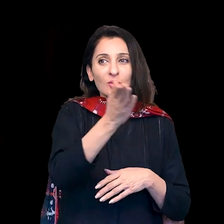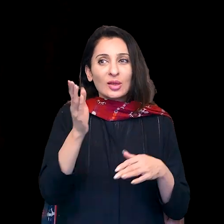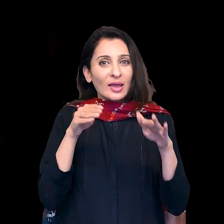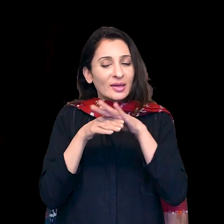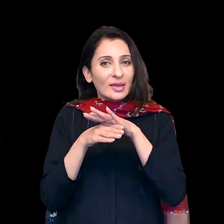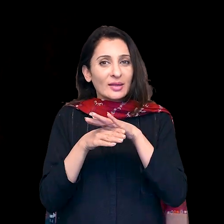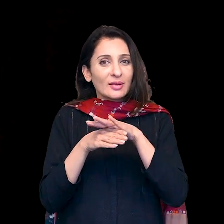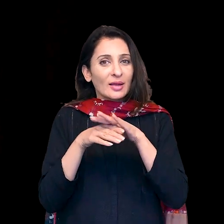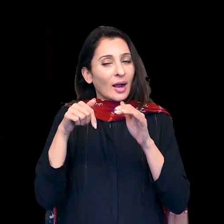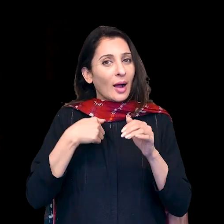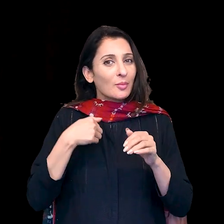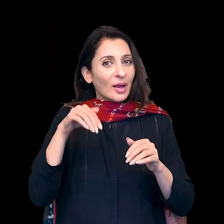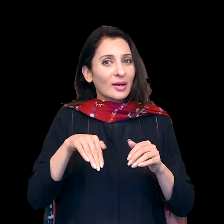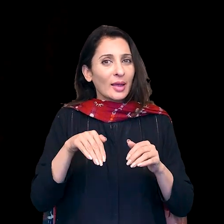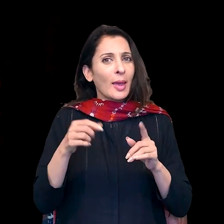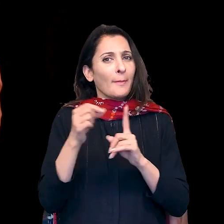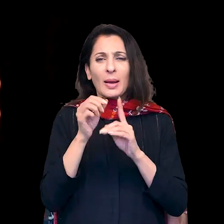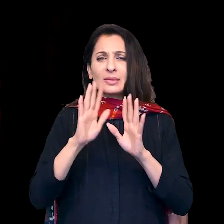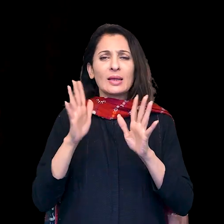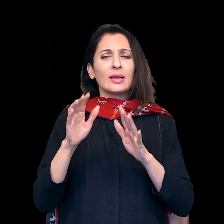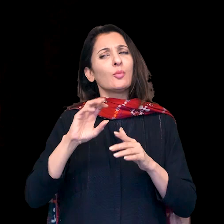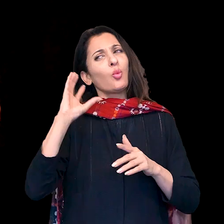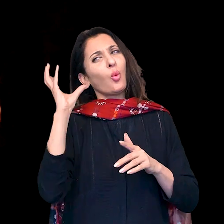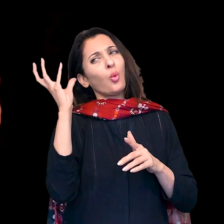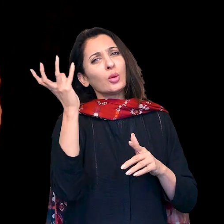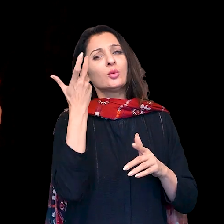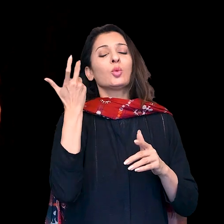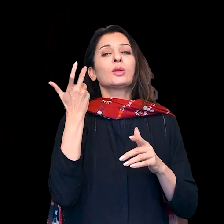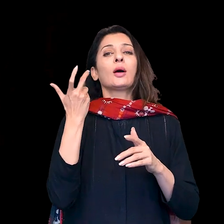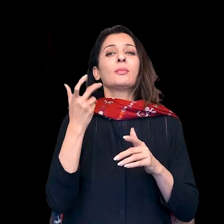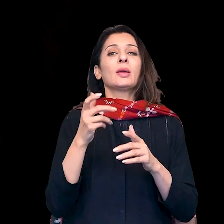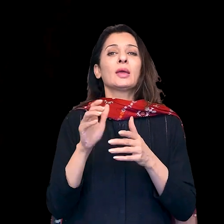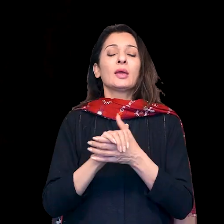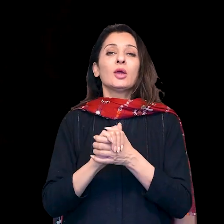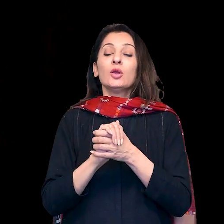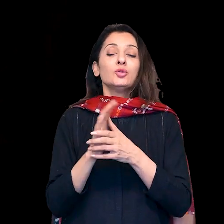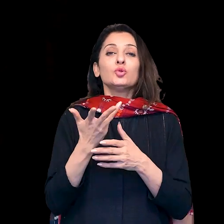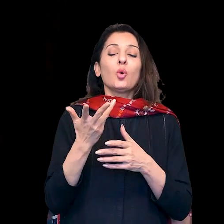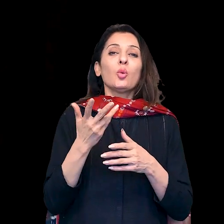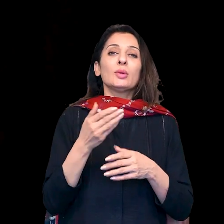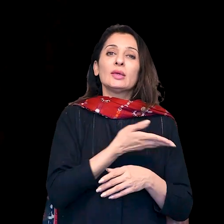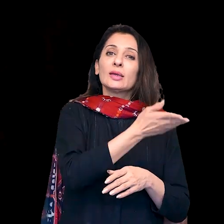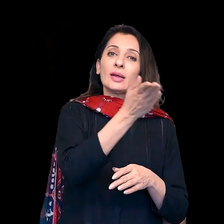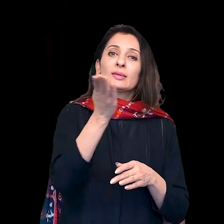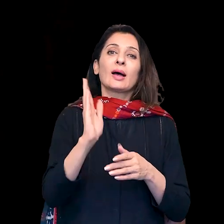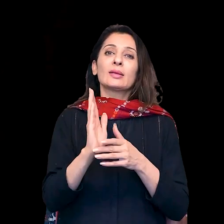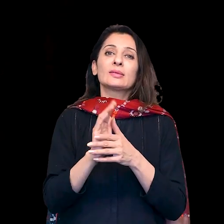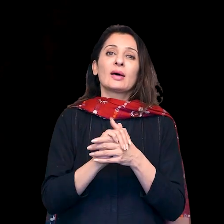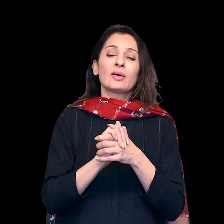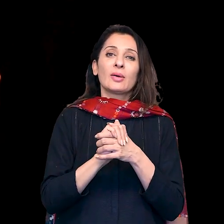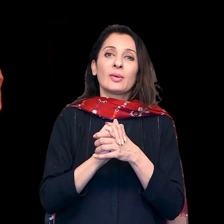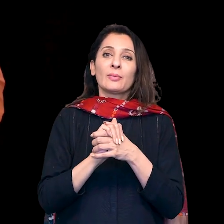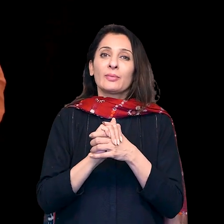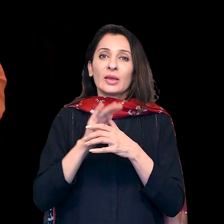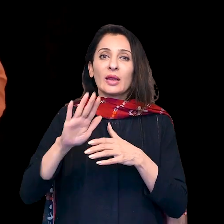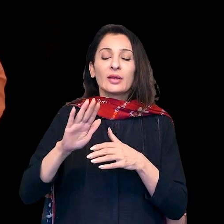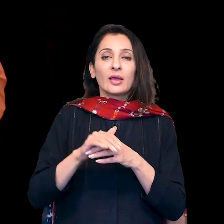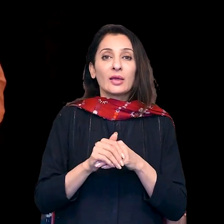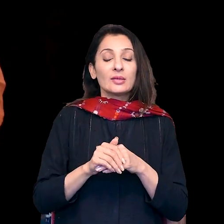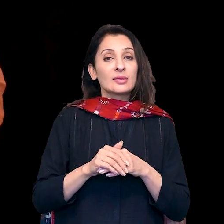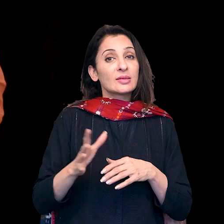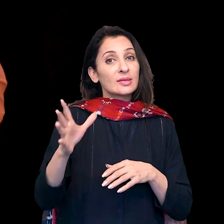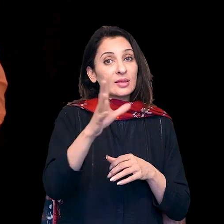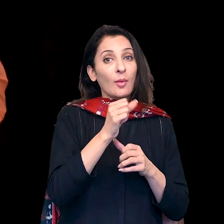the society we live in, and not just Pakistan, but I feel worldwide, it is a bit of a patriarchal structure where women are told